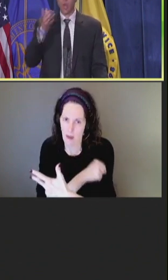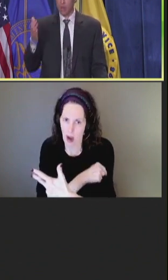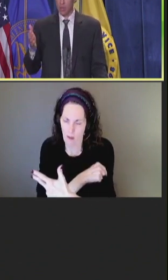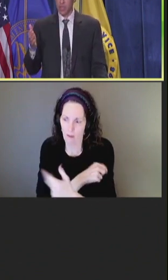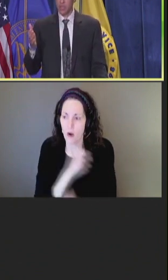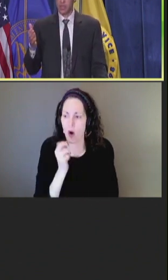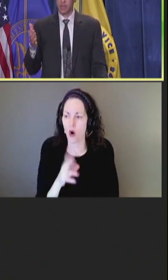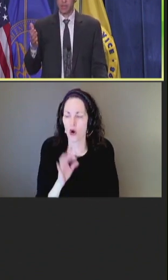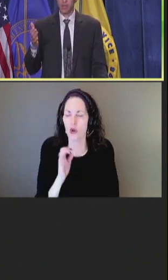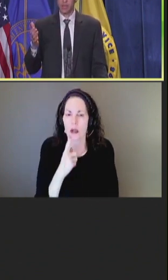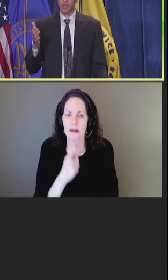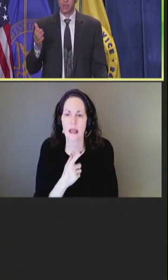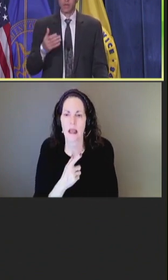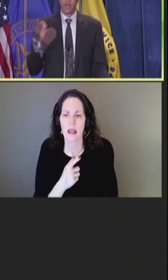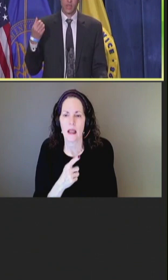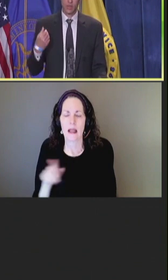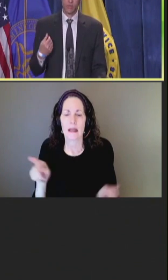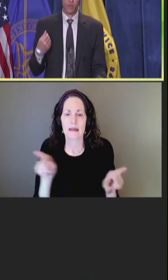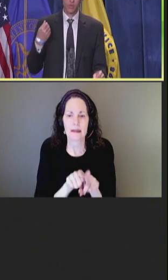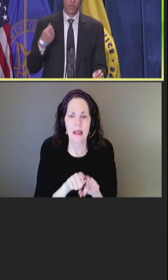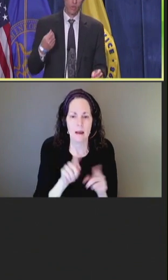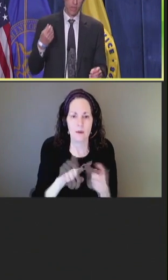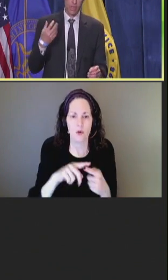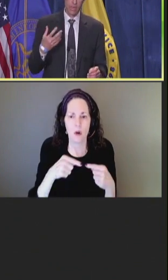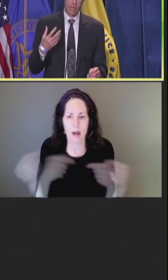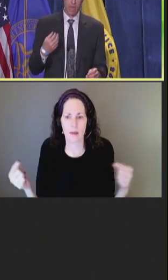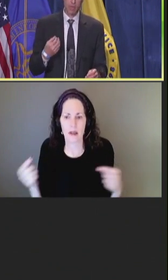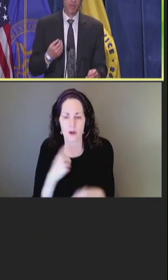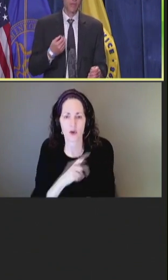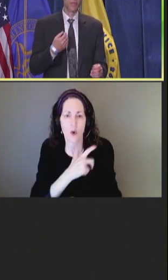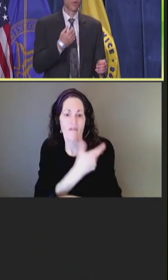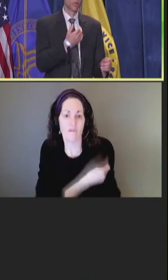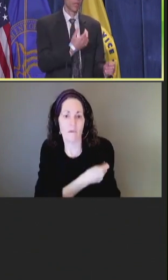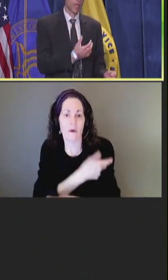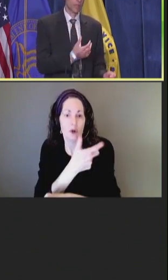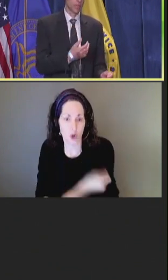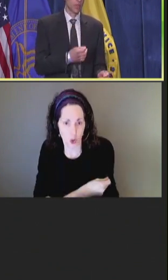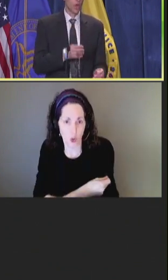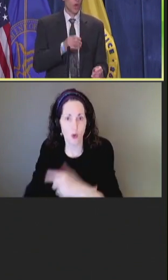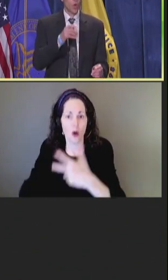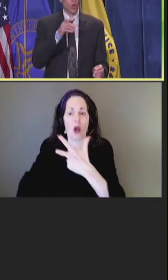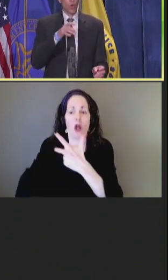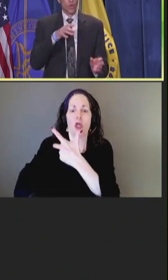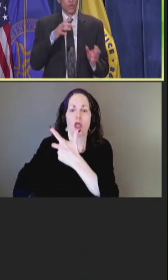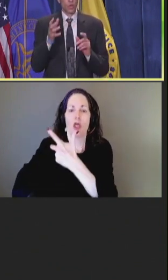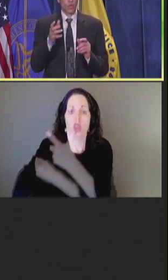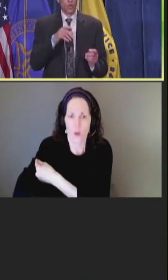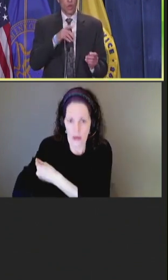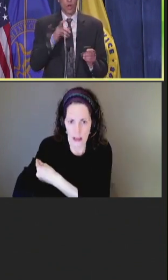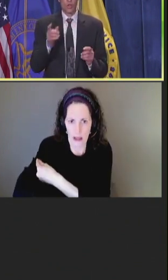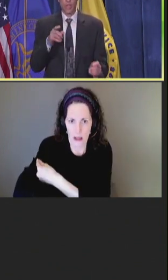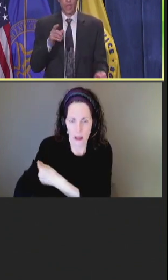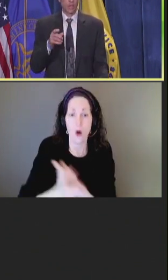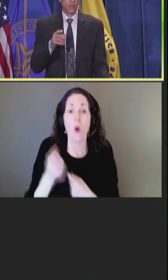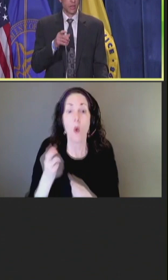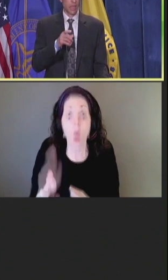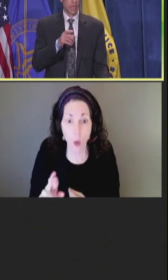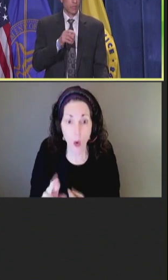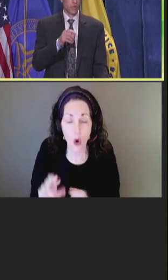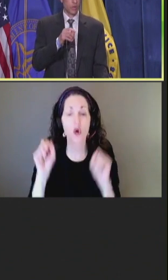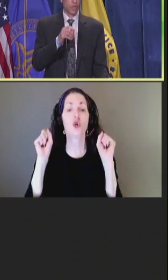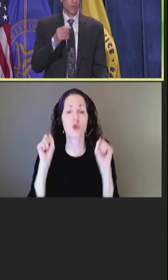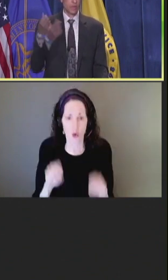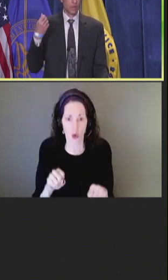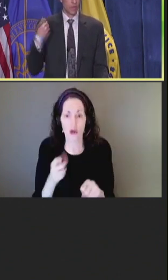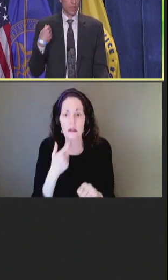to opposite, right? So the first 2 doses in the same arm and the 3rd one in the opposite. Or you could alternate,